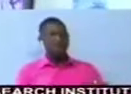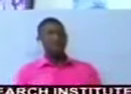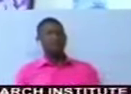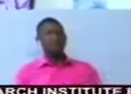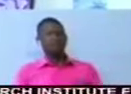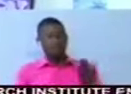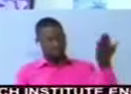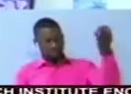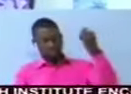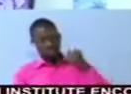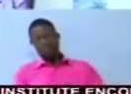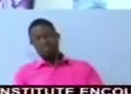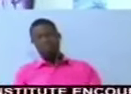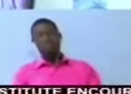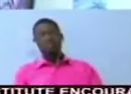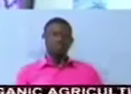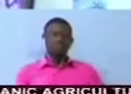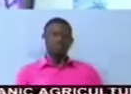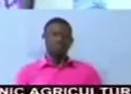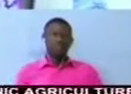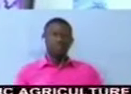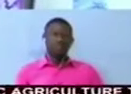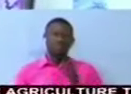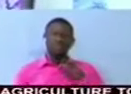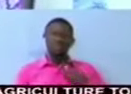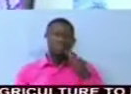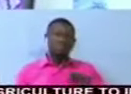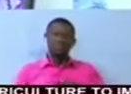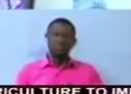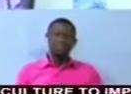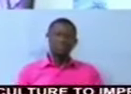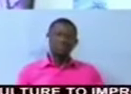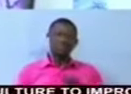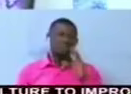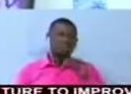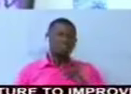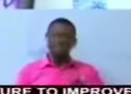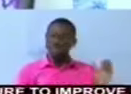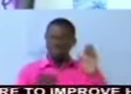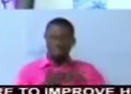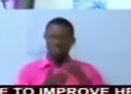say, these people, they didn't do anything on me.